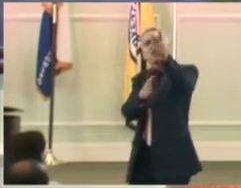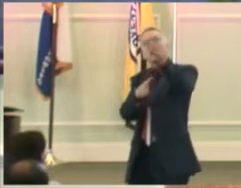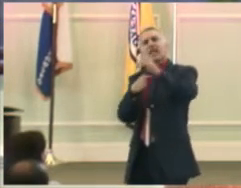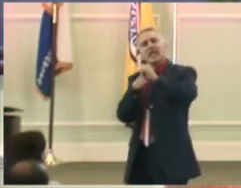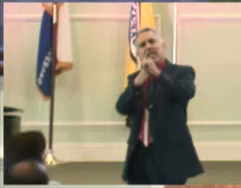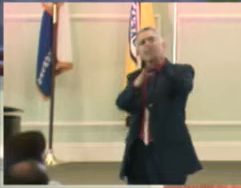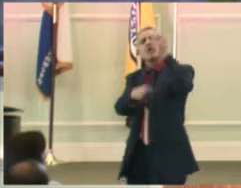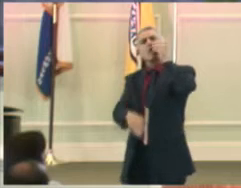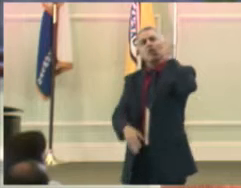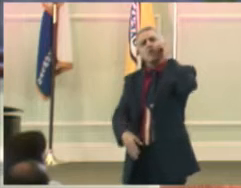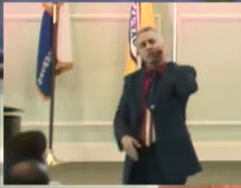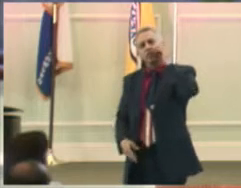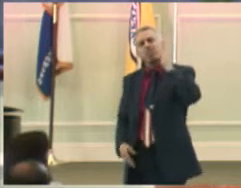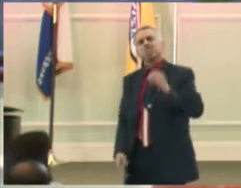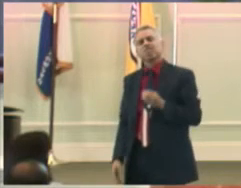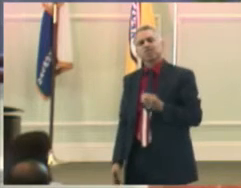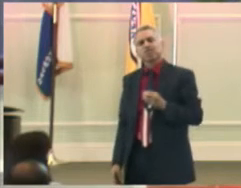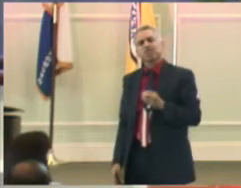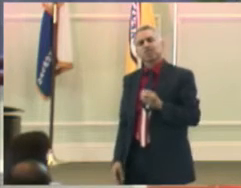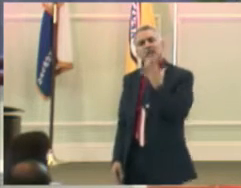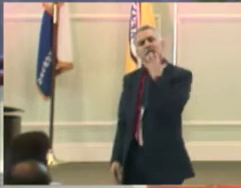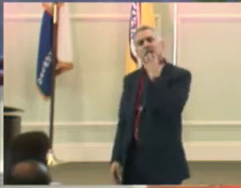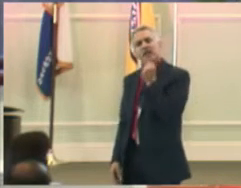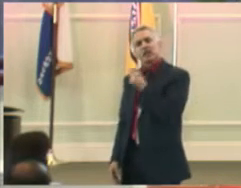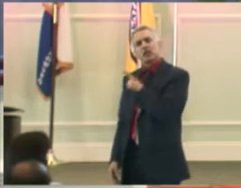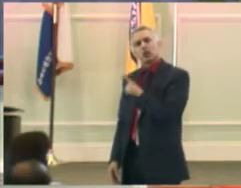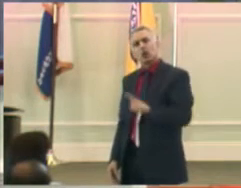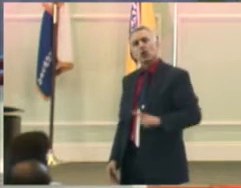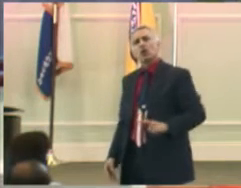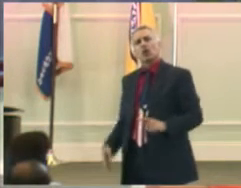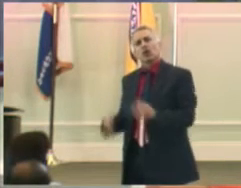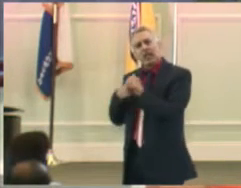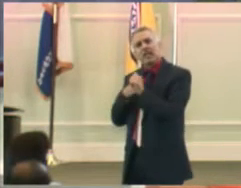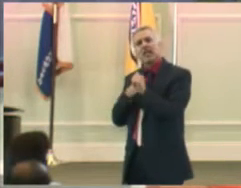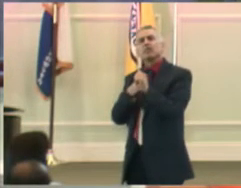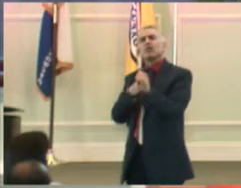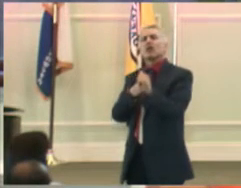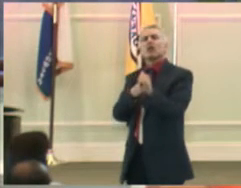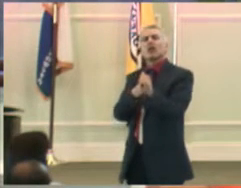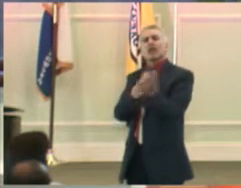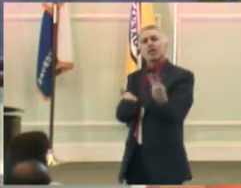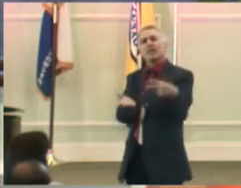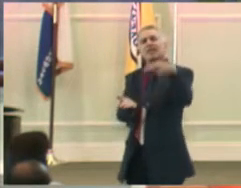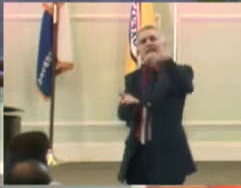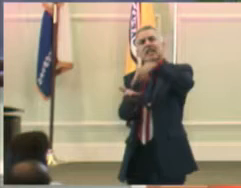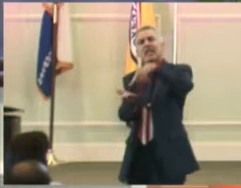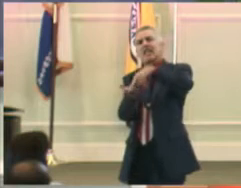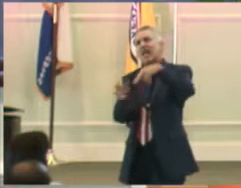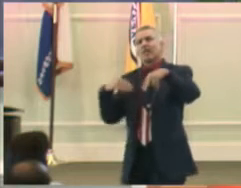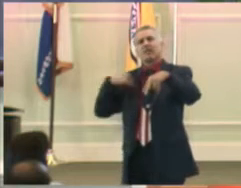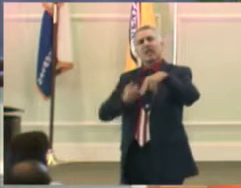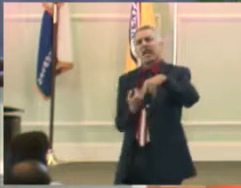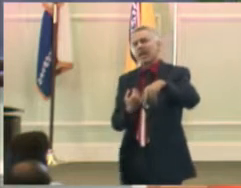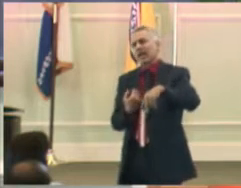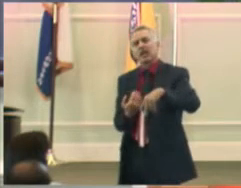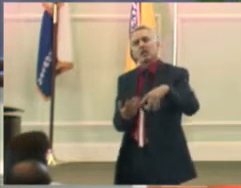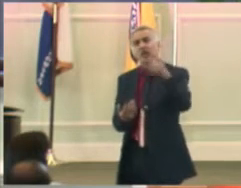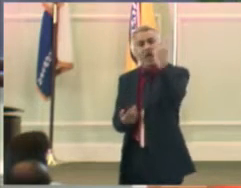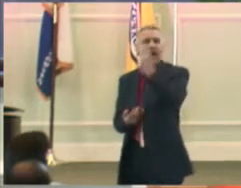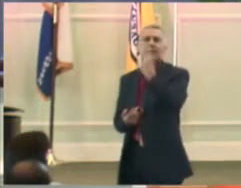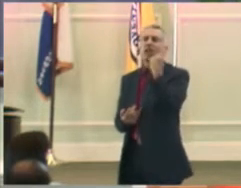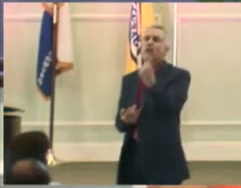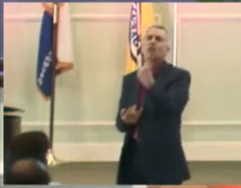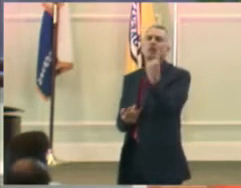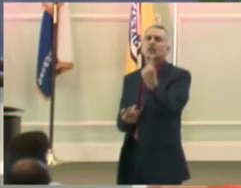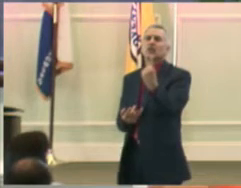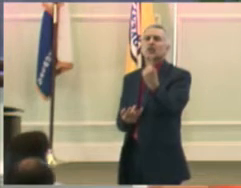me home. Precious Lord, take my hand. Lead me on, let me stand. I am tired, I am weak, I am lone.